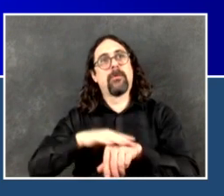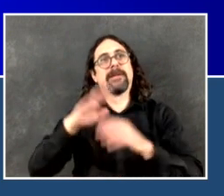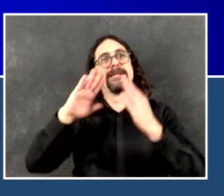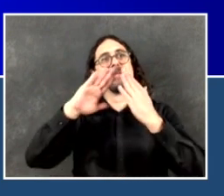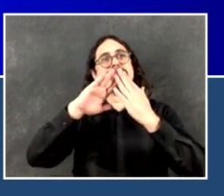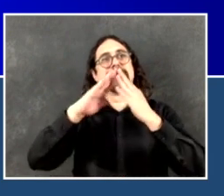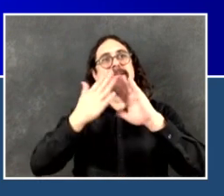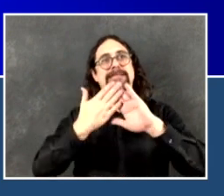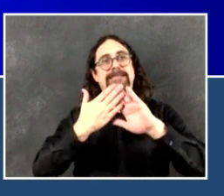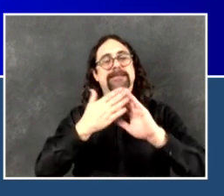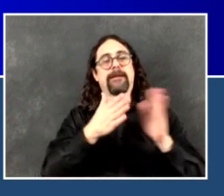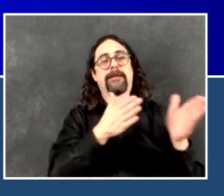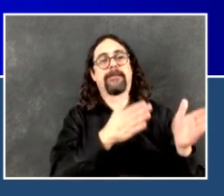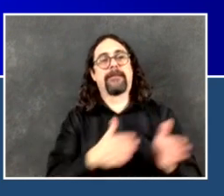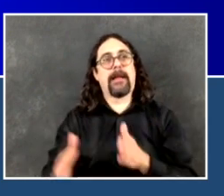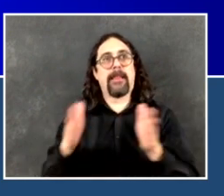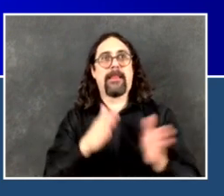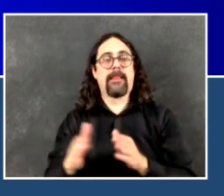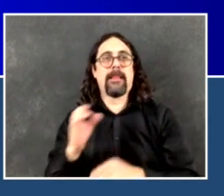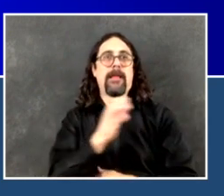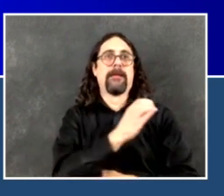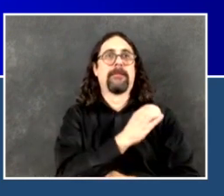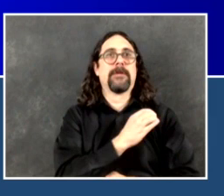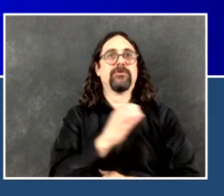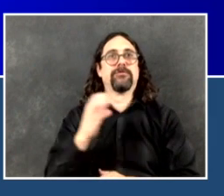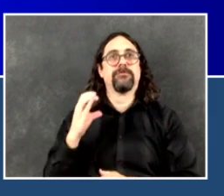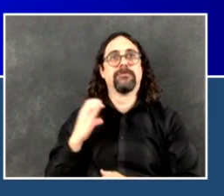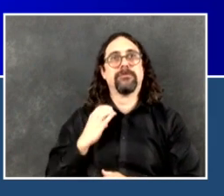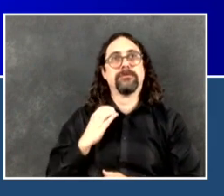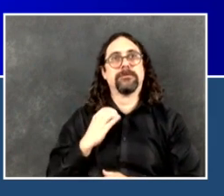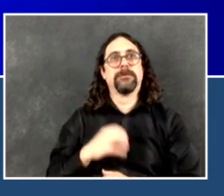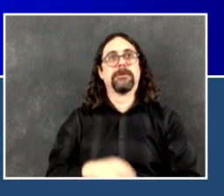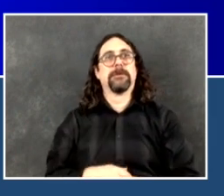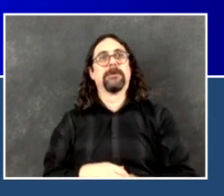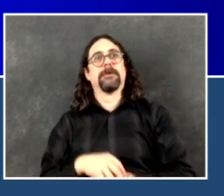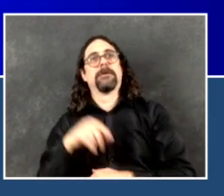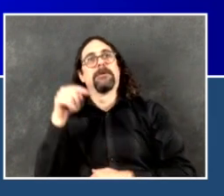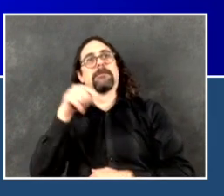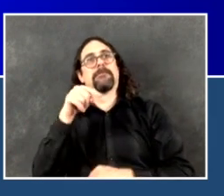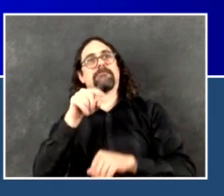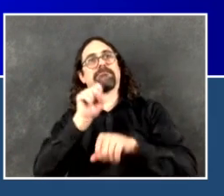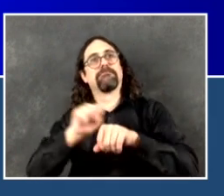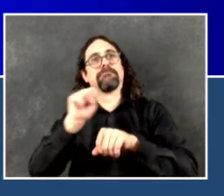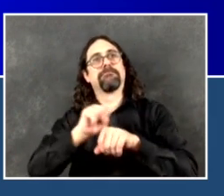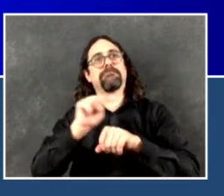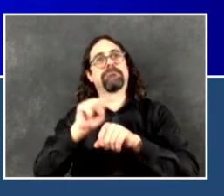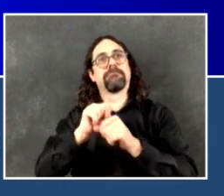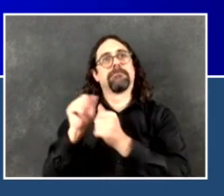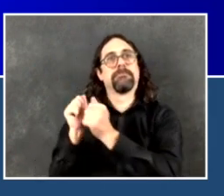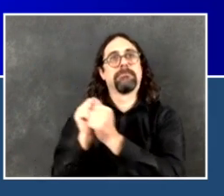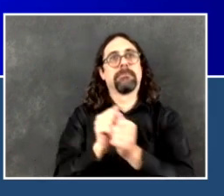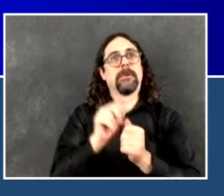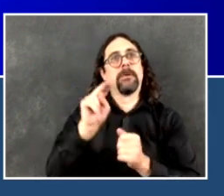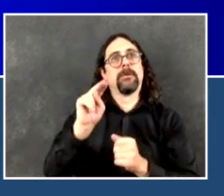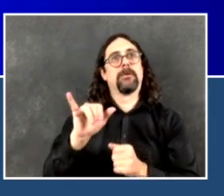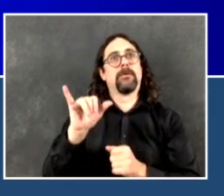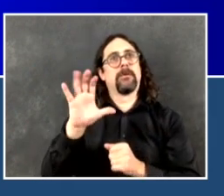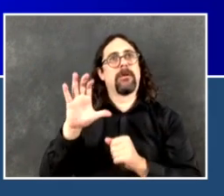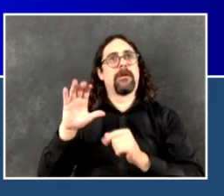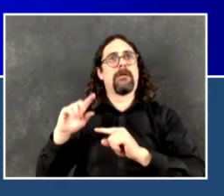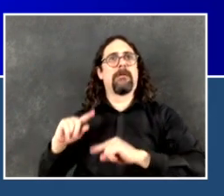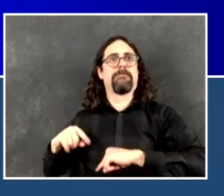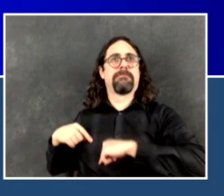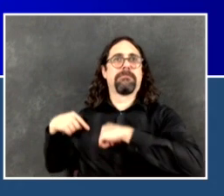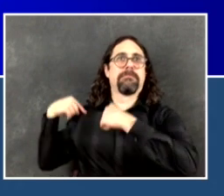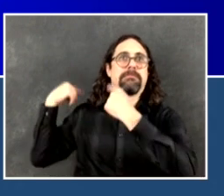administrations going back to the time of Mayor Lindsay. He is legendary for the work he did, taking a symbol of so many things that